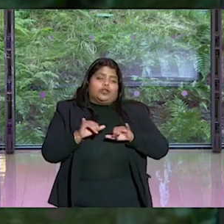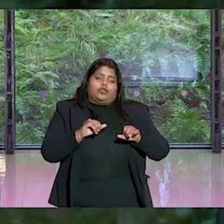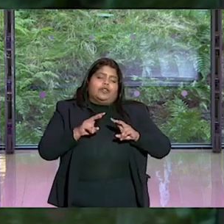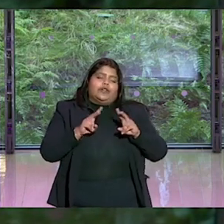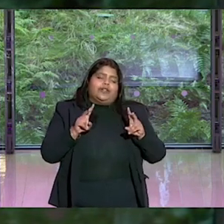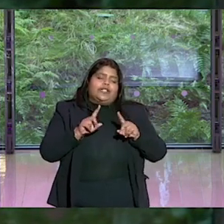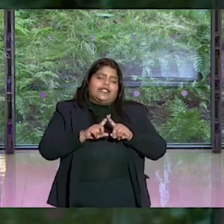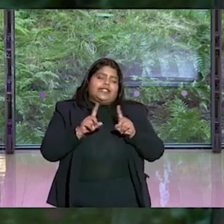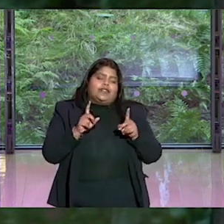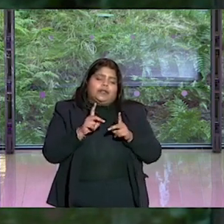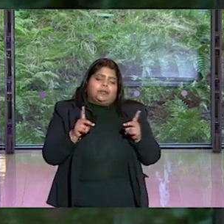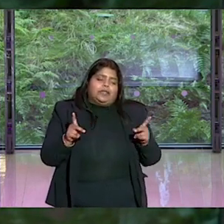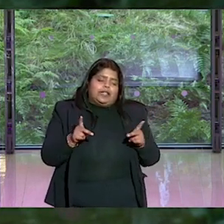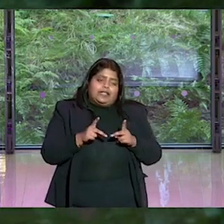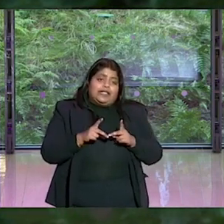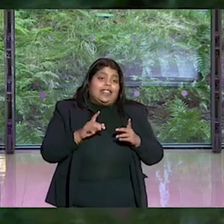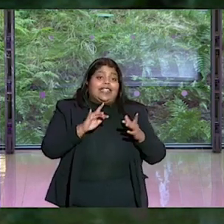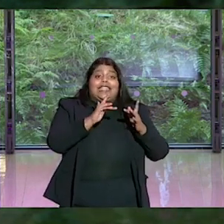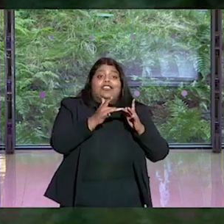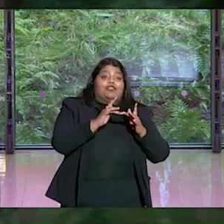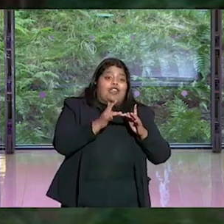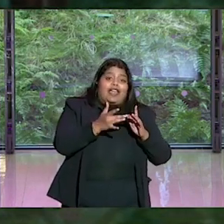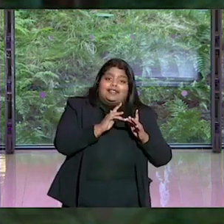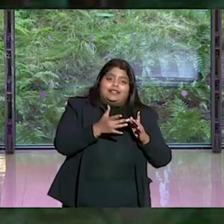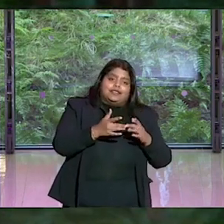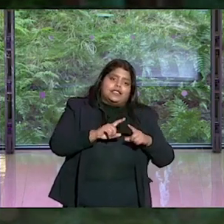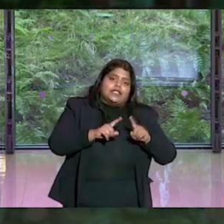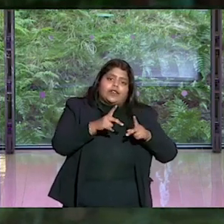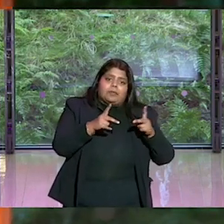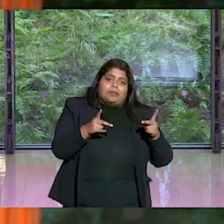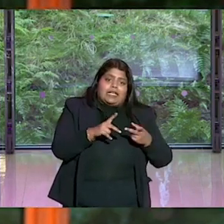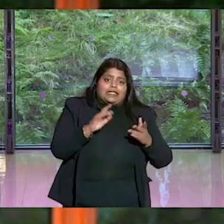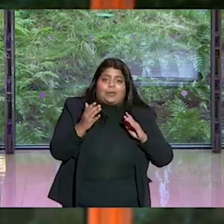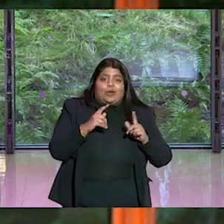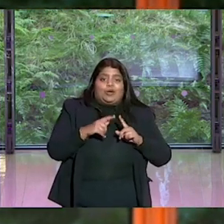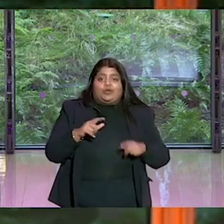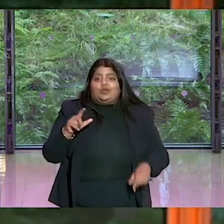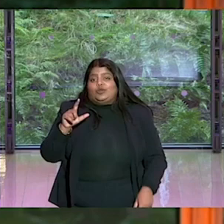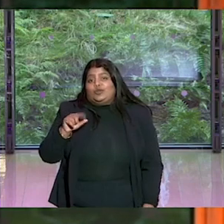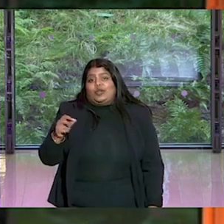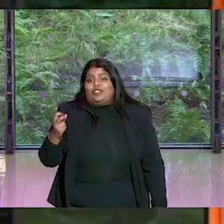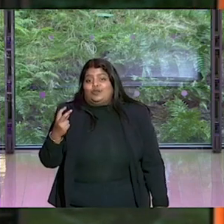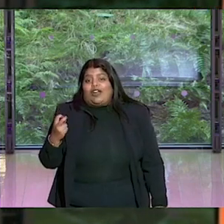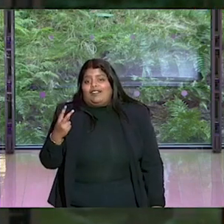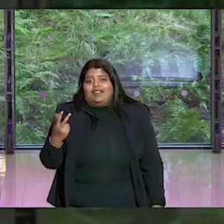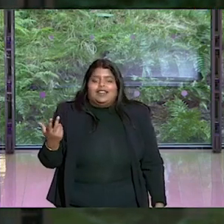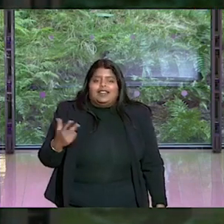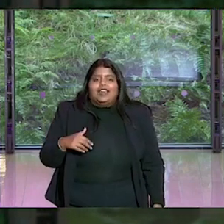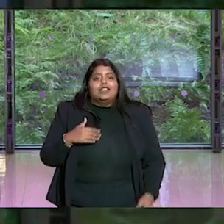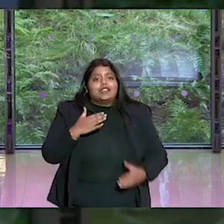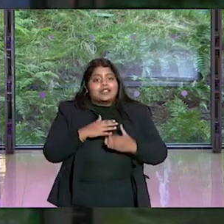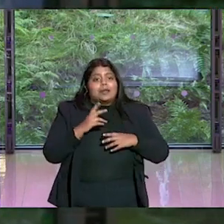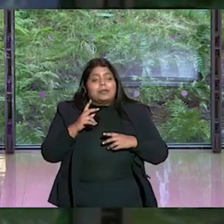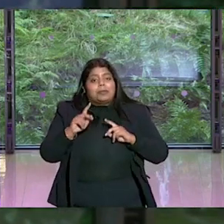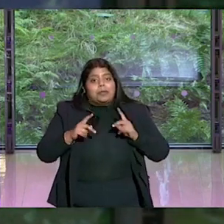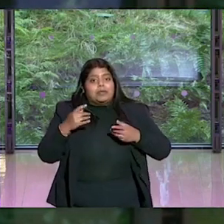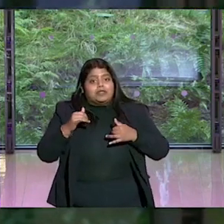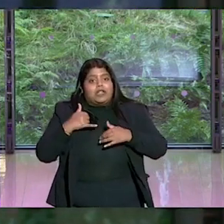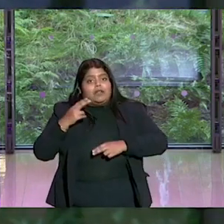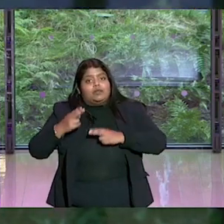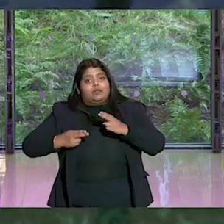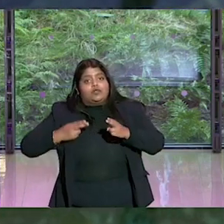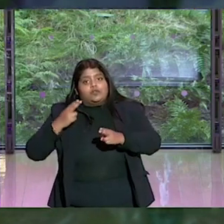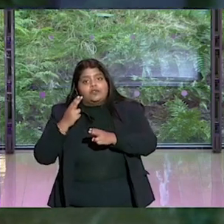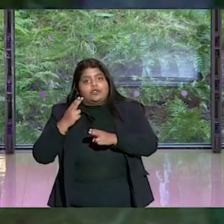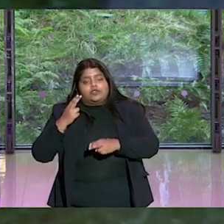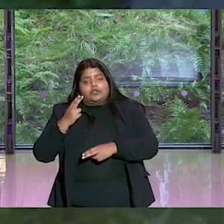place. Like the internet is a different place than it was in 2012. Like some people have Universal Analytics properties going